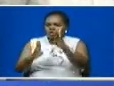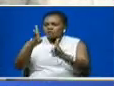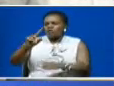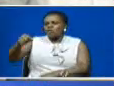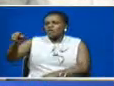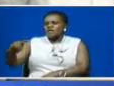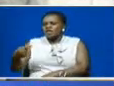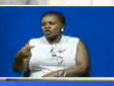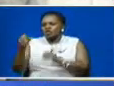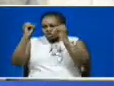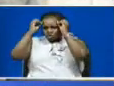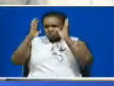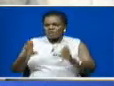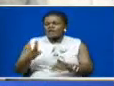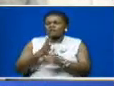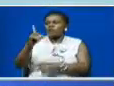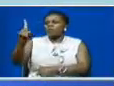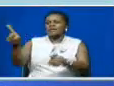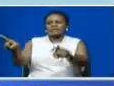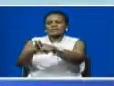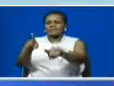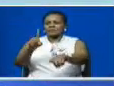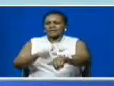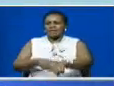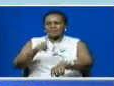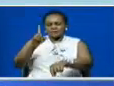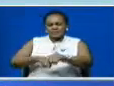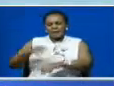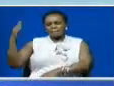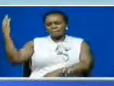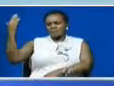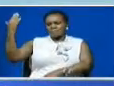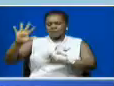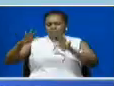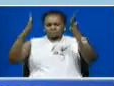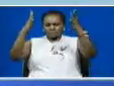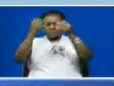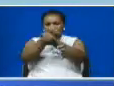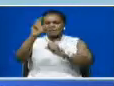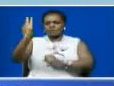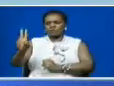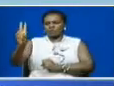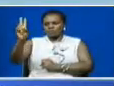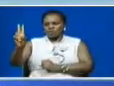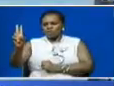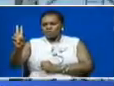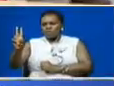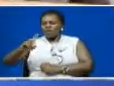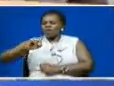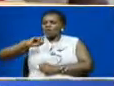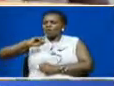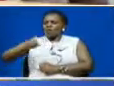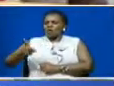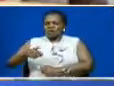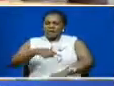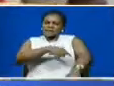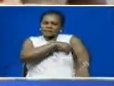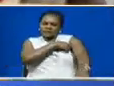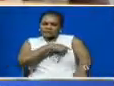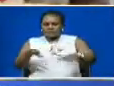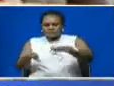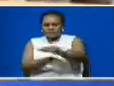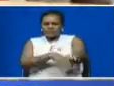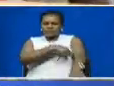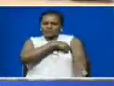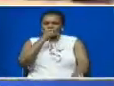in Form 1 at the same time. In his Jamhuri Day speech, President Uhuru Kenyatta ordered all chiefs and their assistants